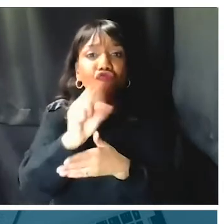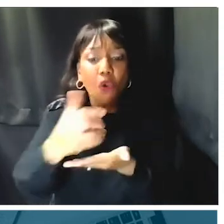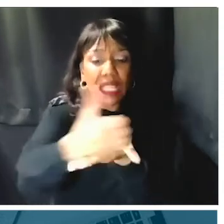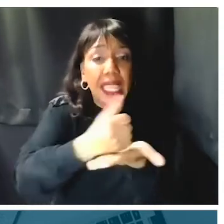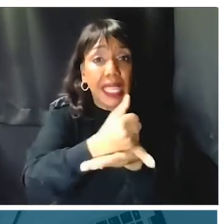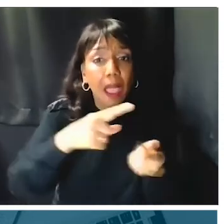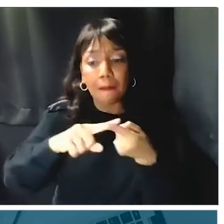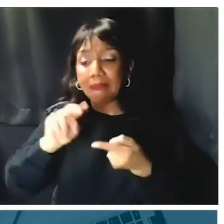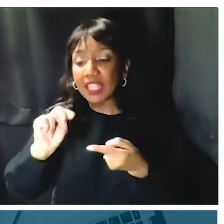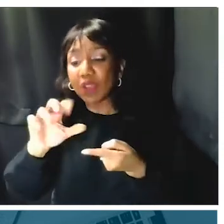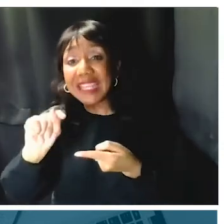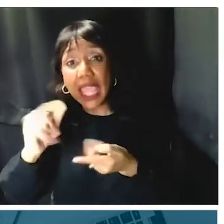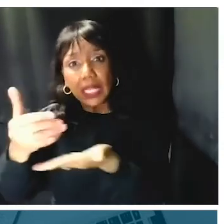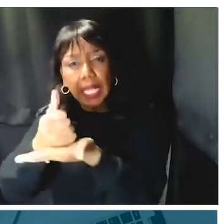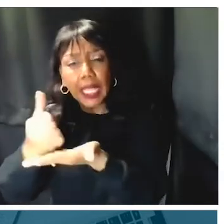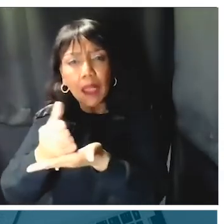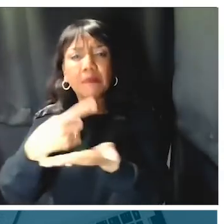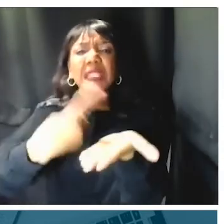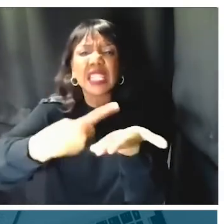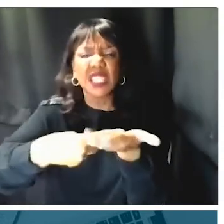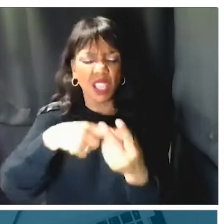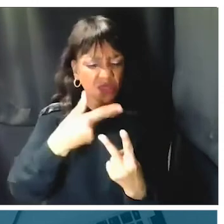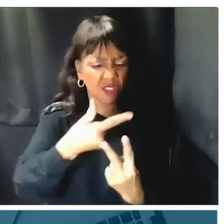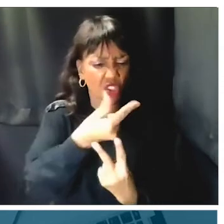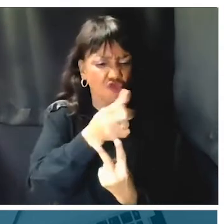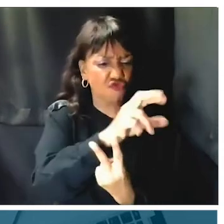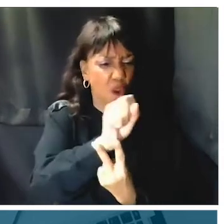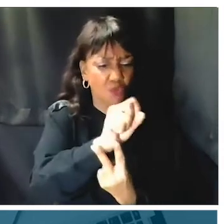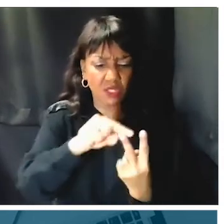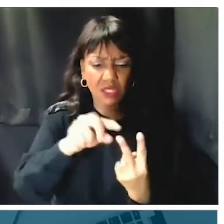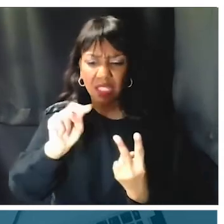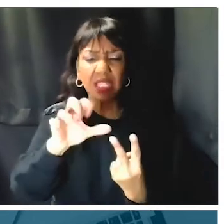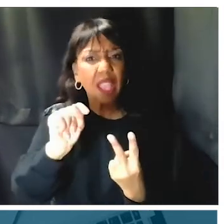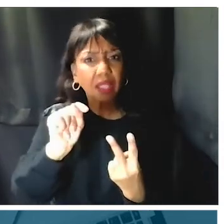income and your net income. Let's discuss the difference between the two.